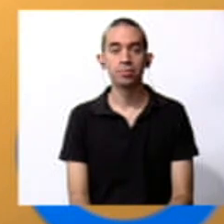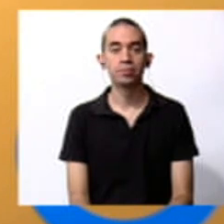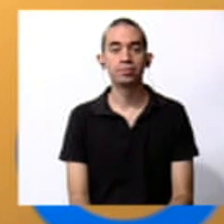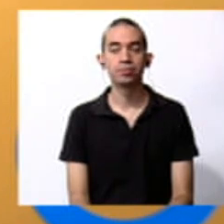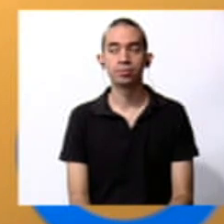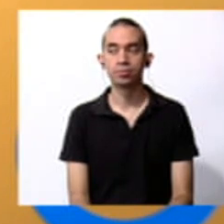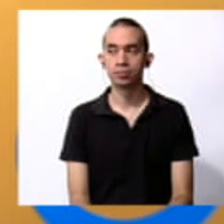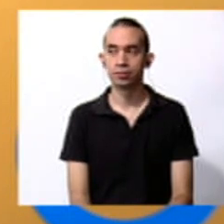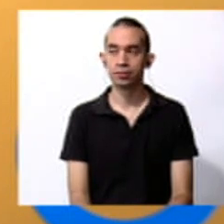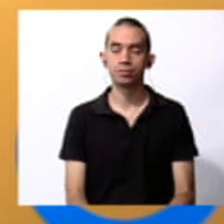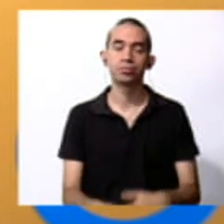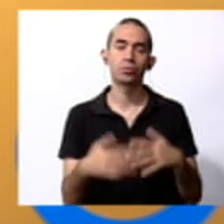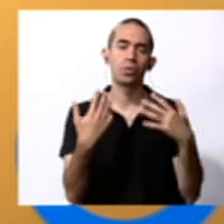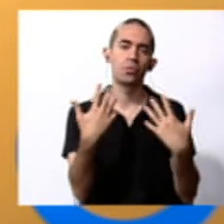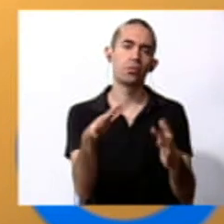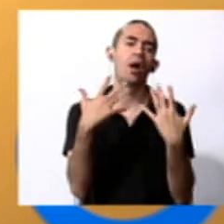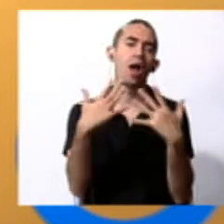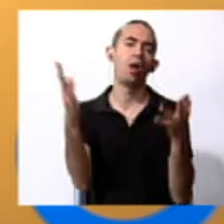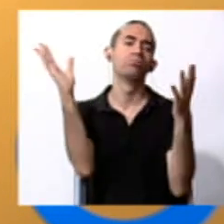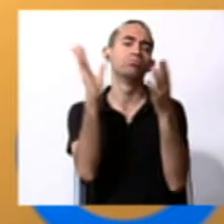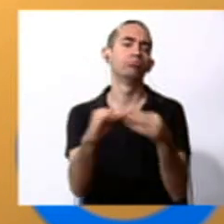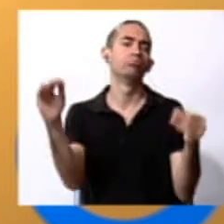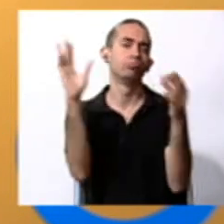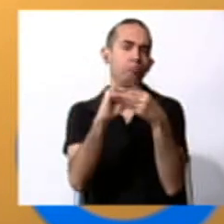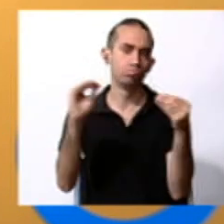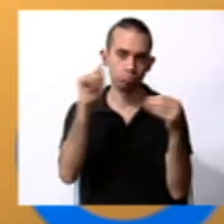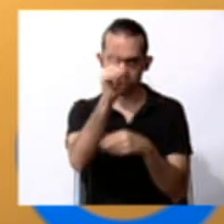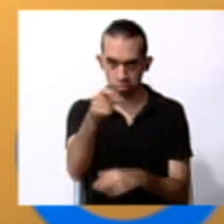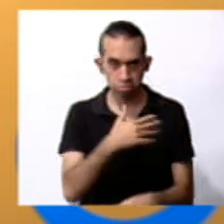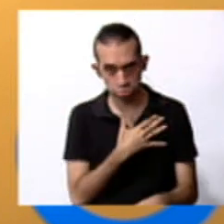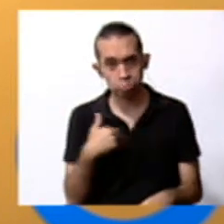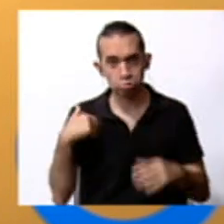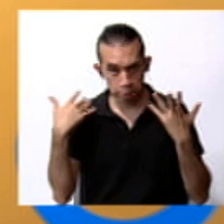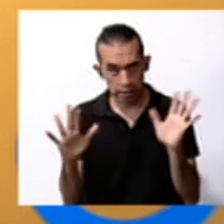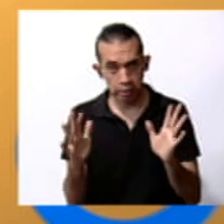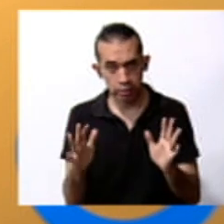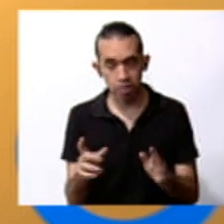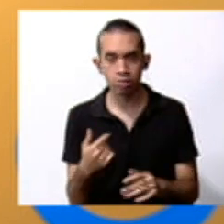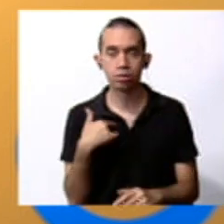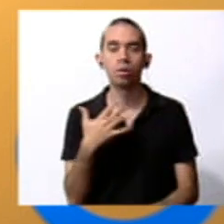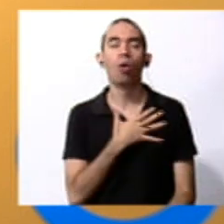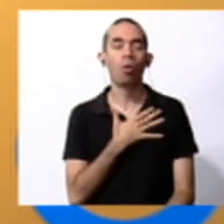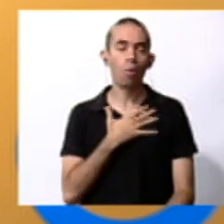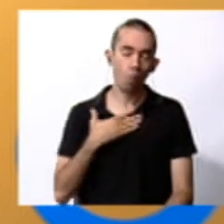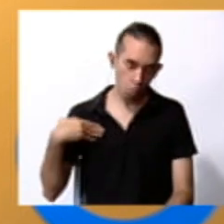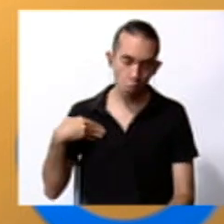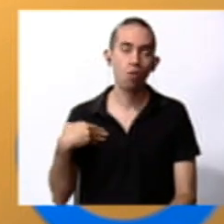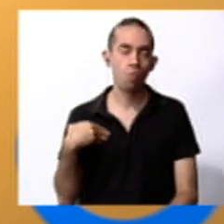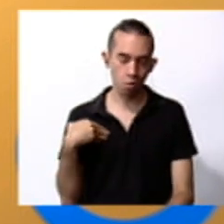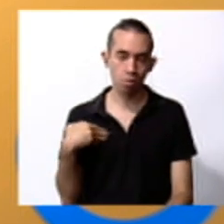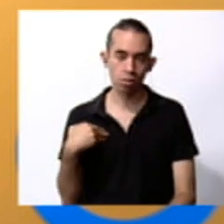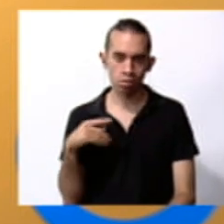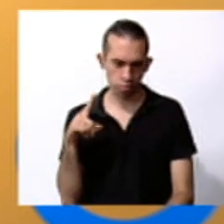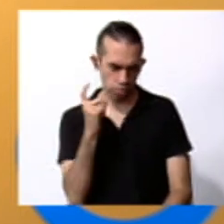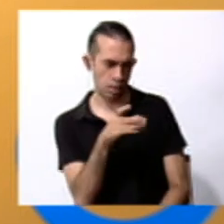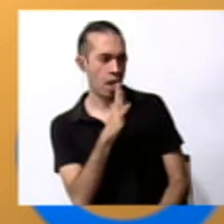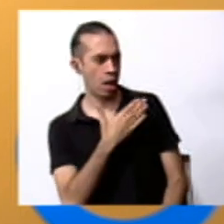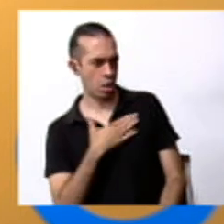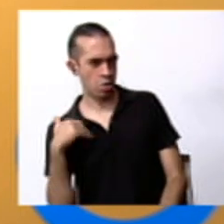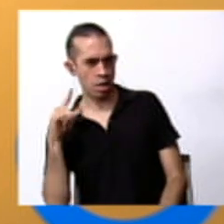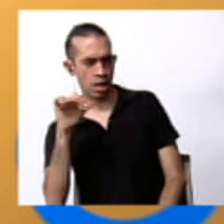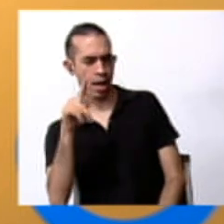That was a really nice story. Did you like it? I did like it. Did you like the story,